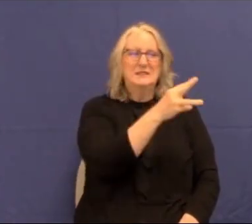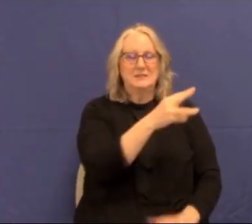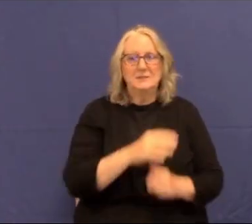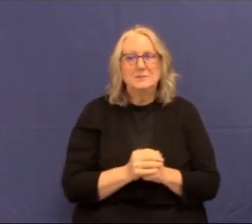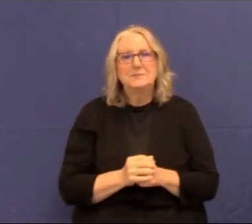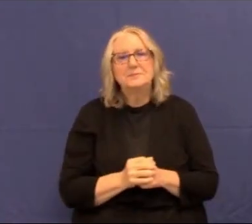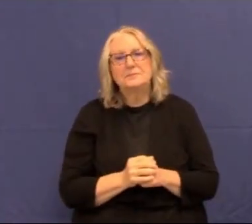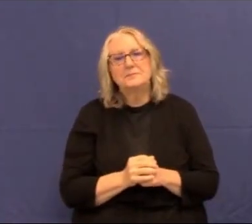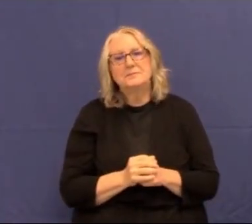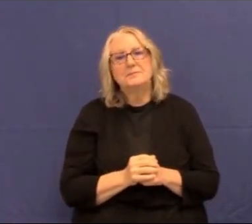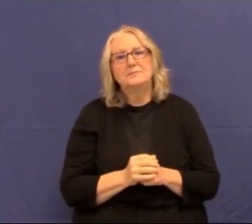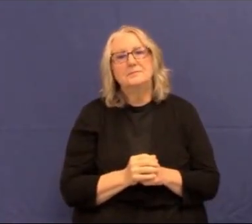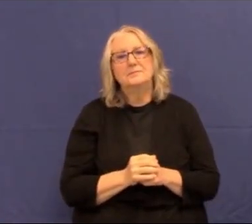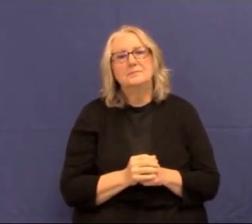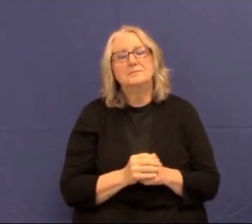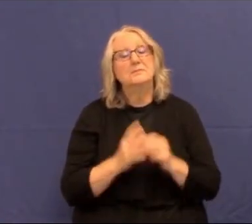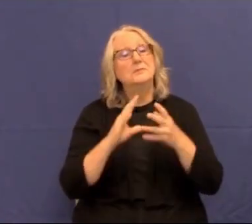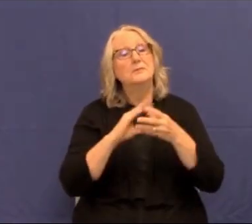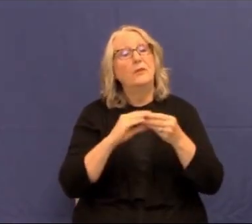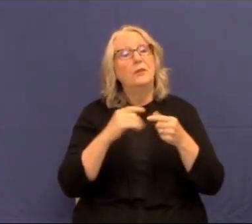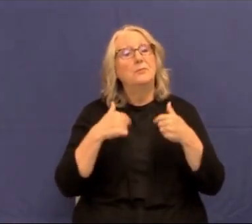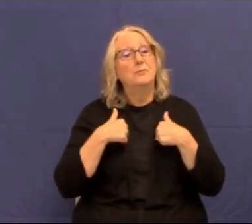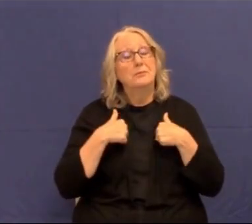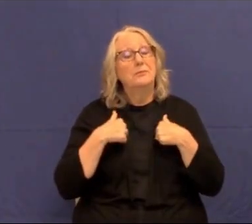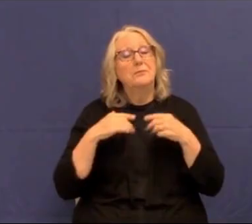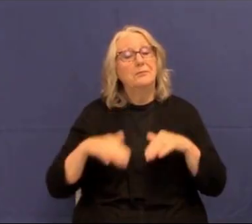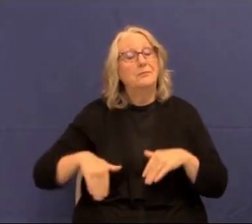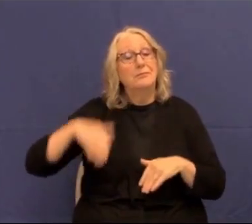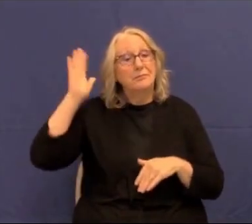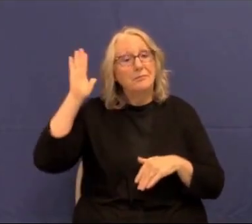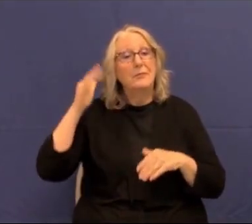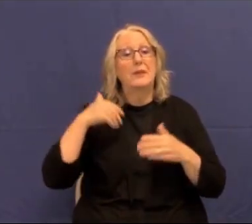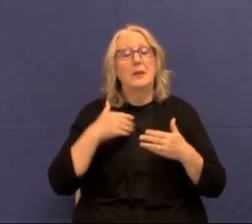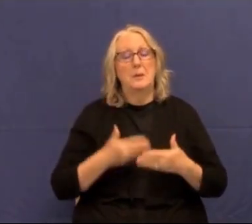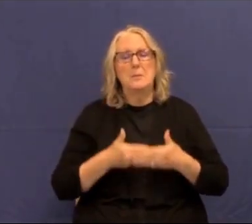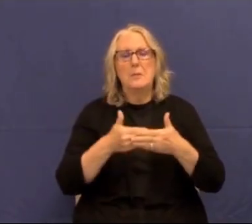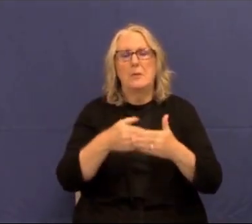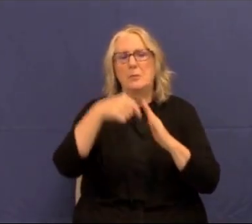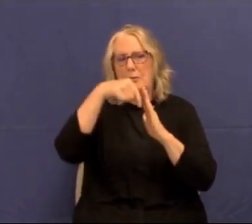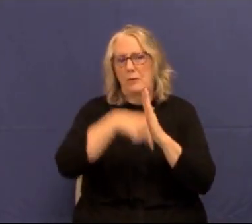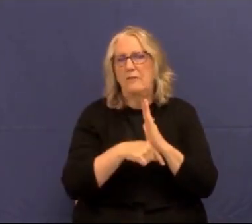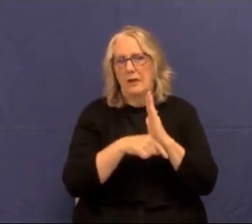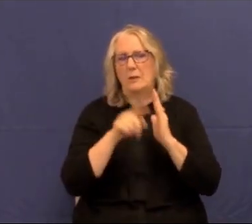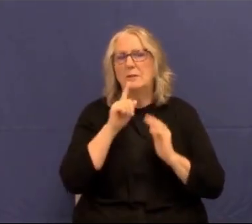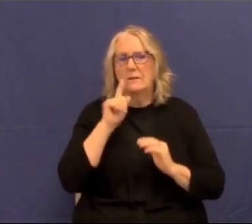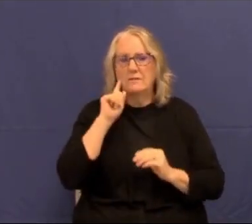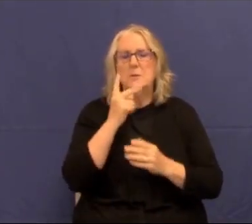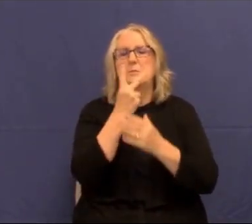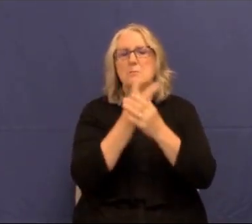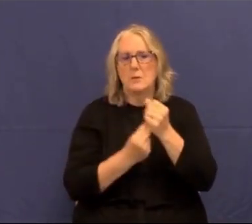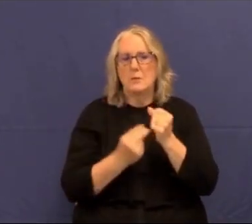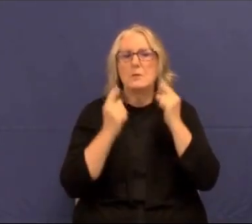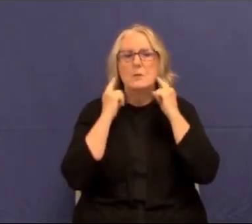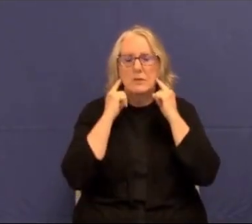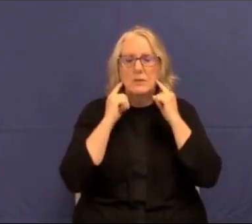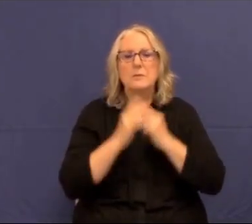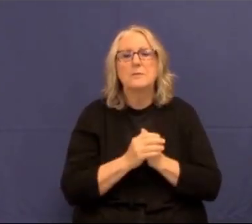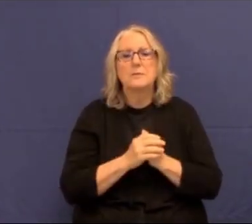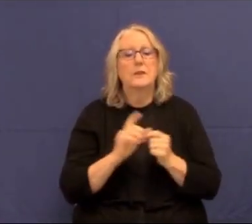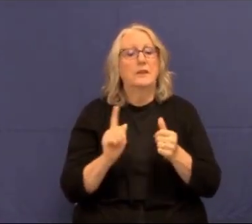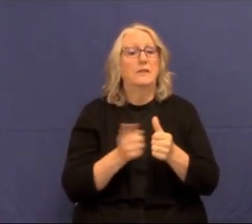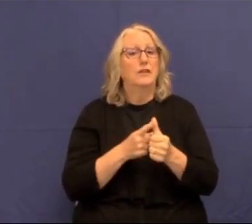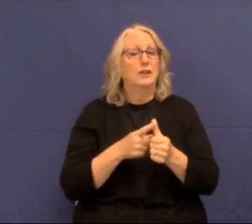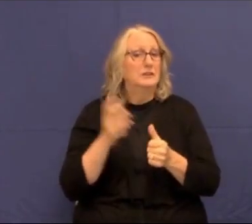up. Uh, a little backstory about me is that I was born profoundly deaf,